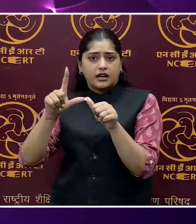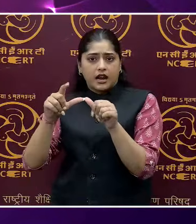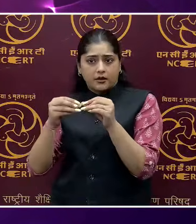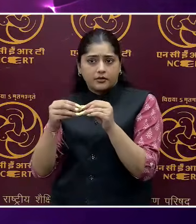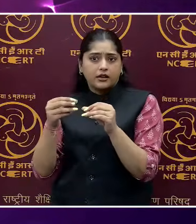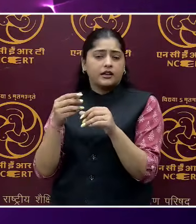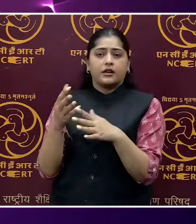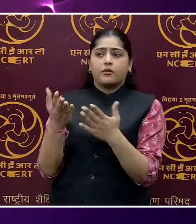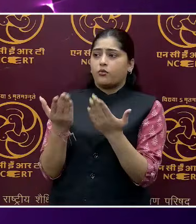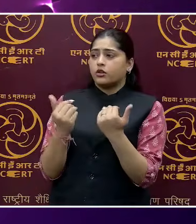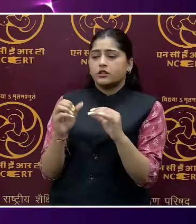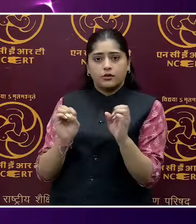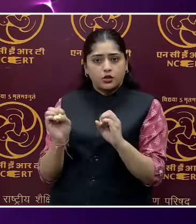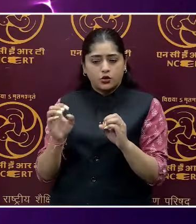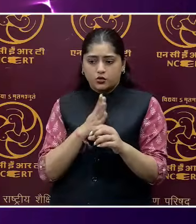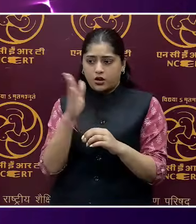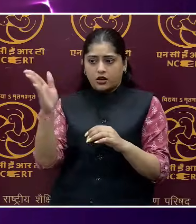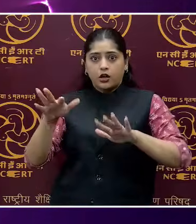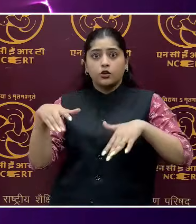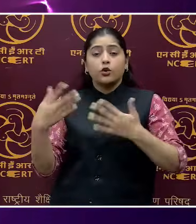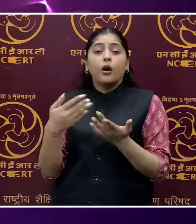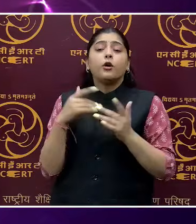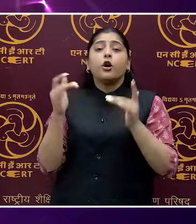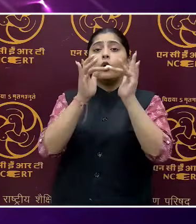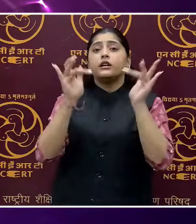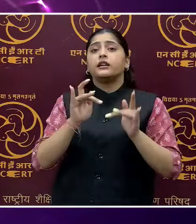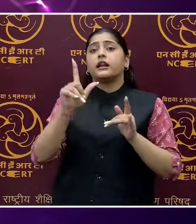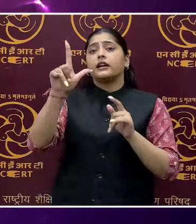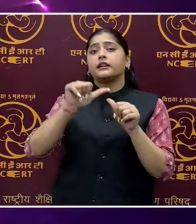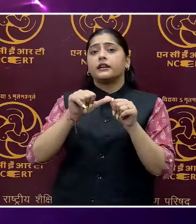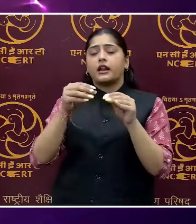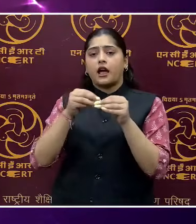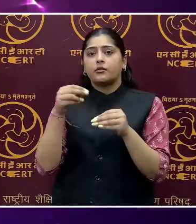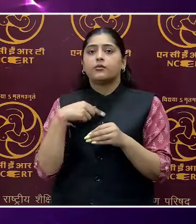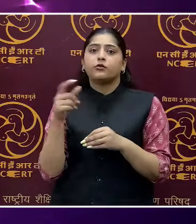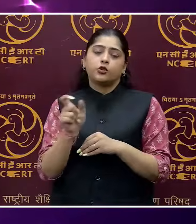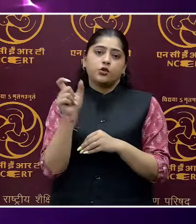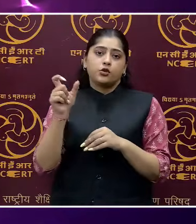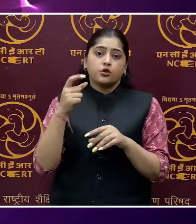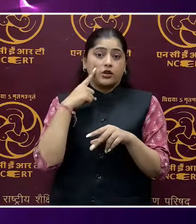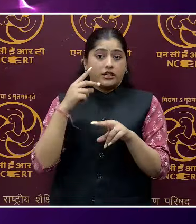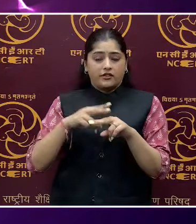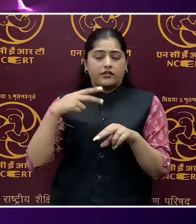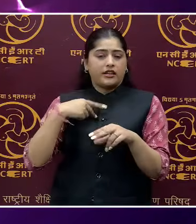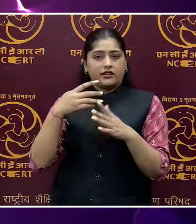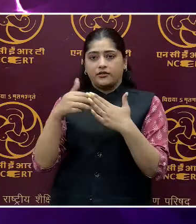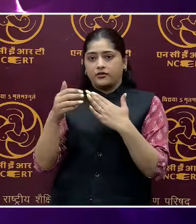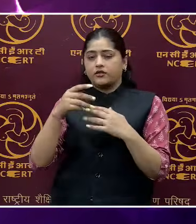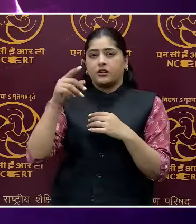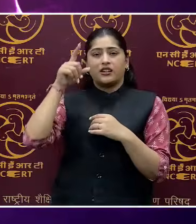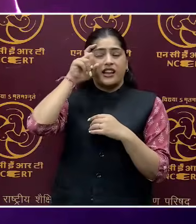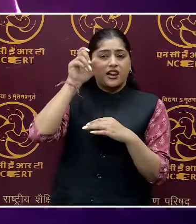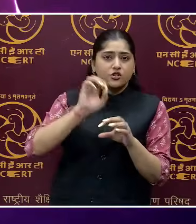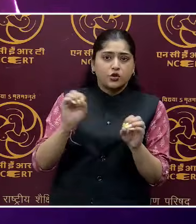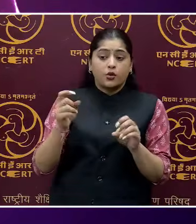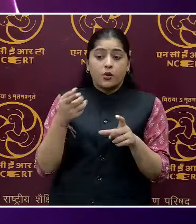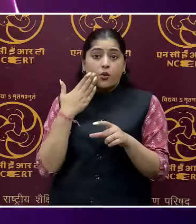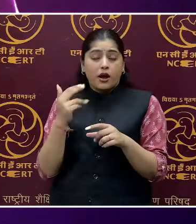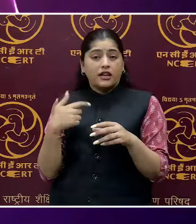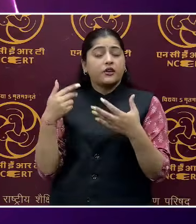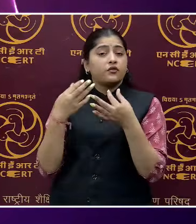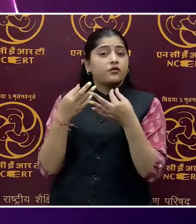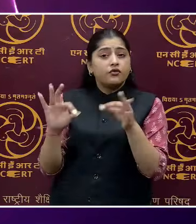you can actually perform those experiments without any delay or without any tension, because this is absolutely free of cost. And of